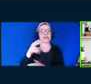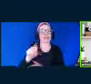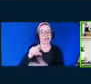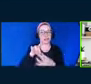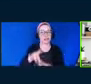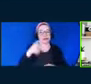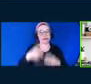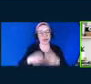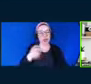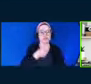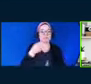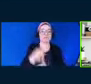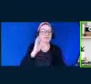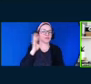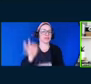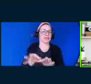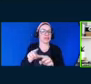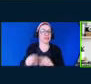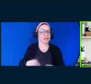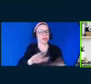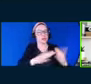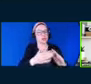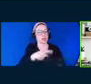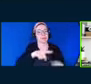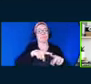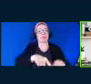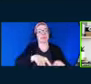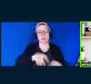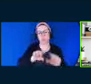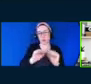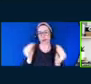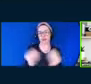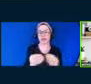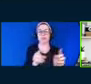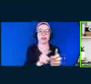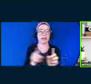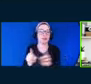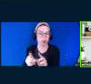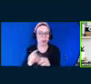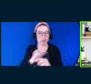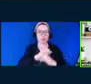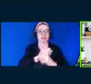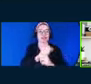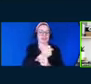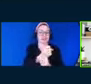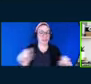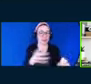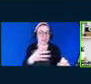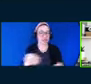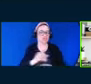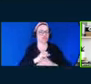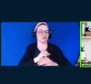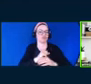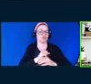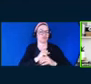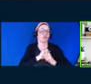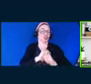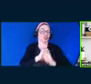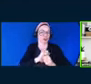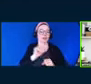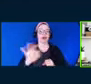issues impacting faith-based and community-based organizations, as well as protecting the safety and security